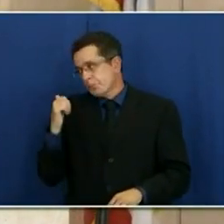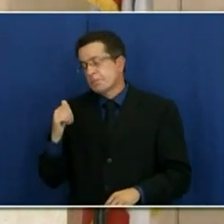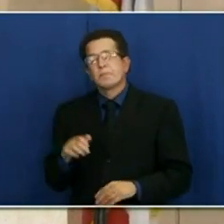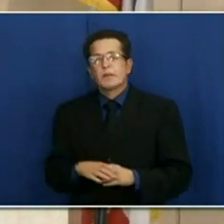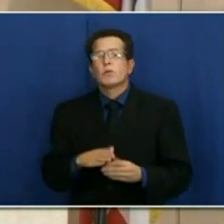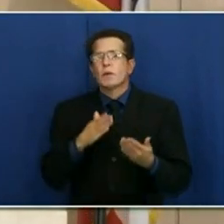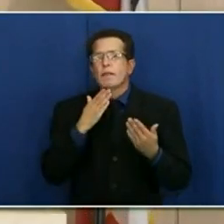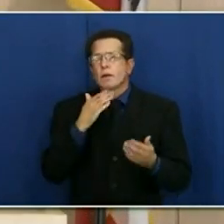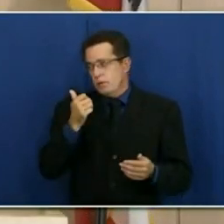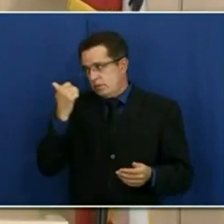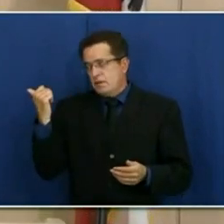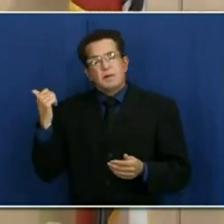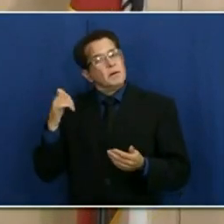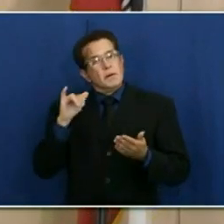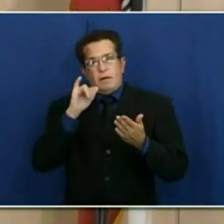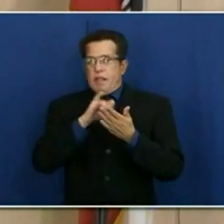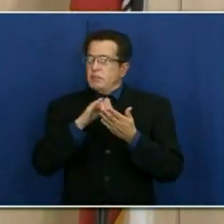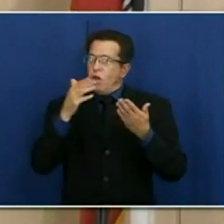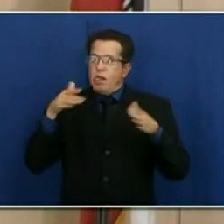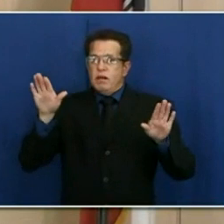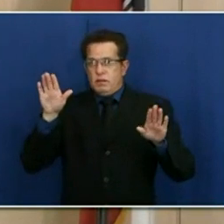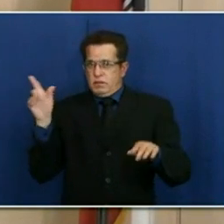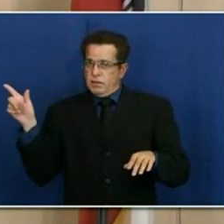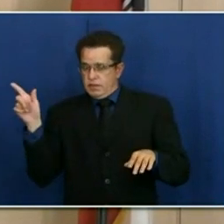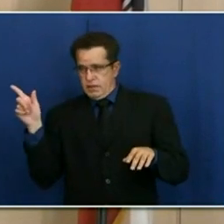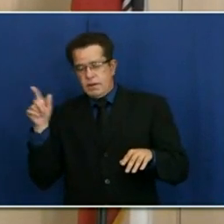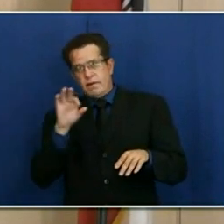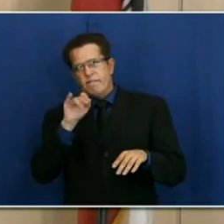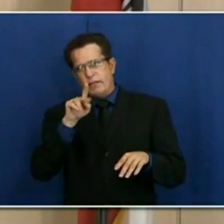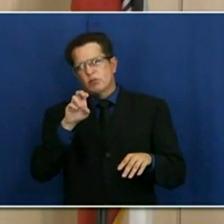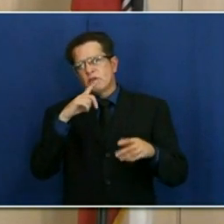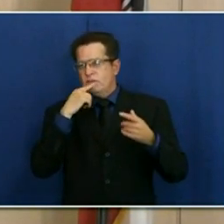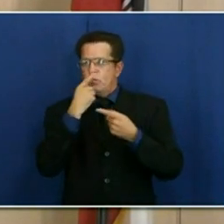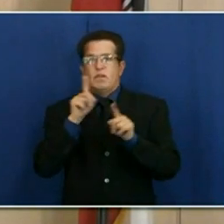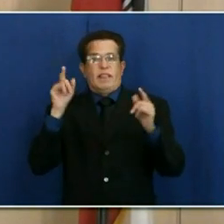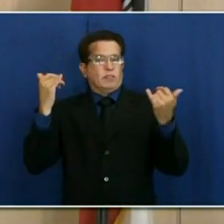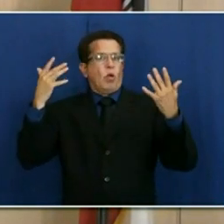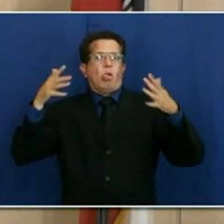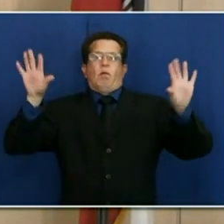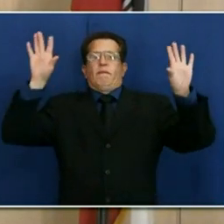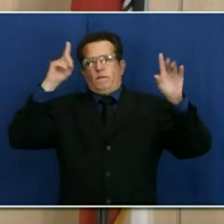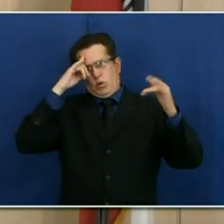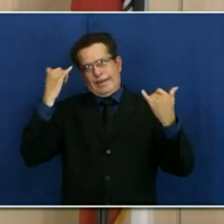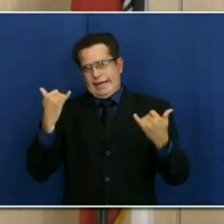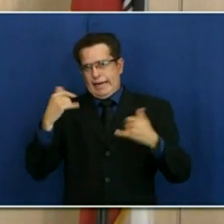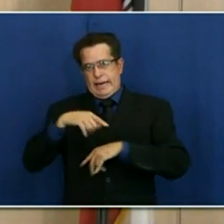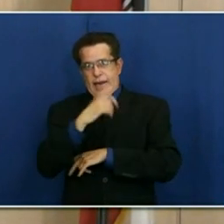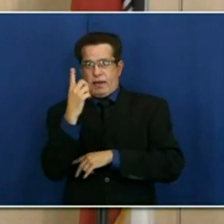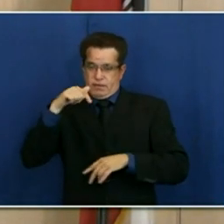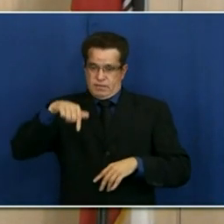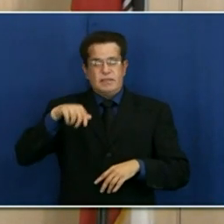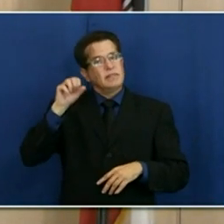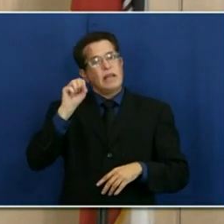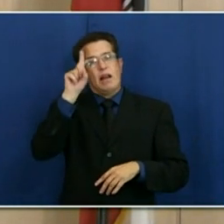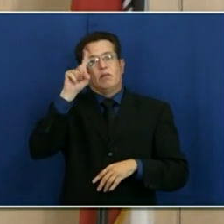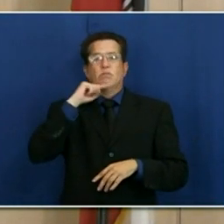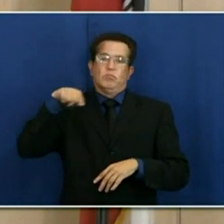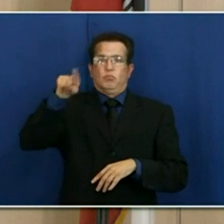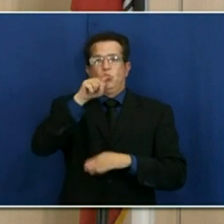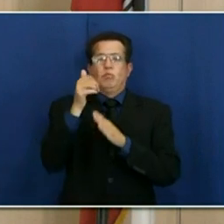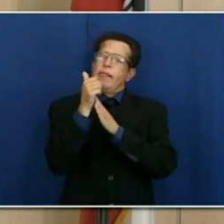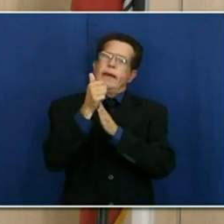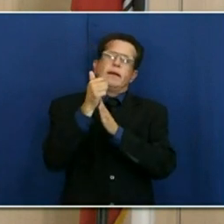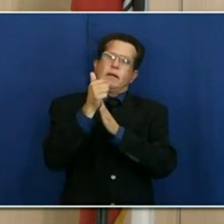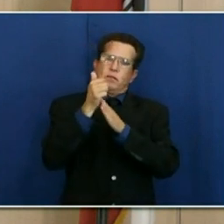Thank you, Dr. McDonald. That concludes our briefing for today. I'll just close by saying in San Diego, we've been a leader throughout this. We've done incredibly well as a